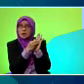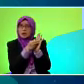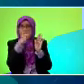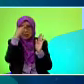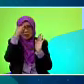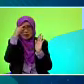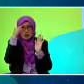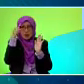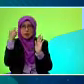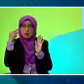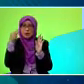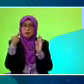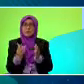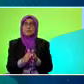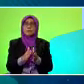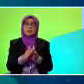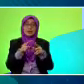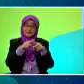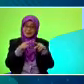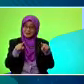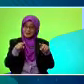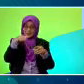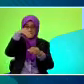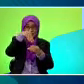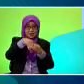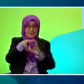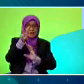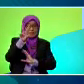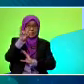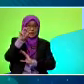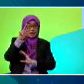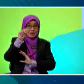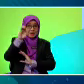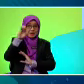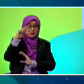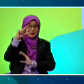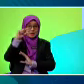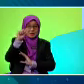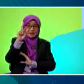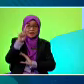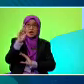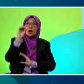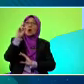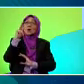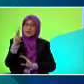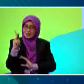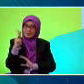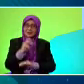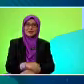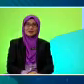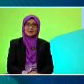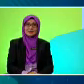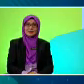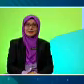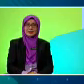one in vinegar still looks okay. Yes. Okay. Oh, Look at that, Irfan. It Yep. still looks Therefore, okay. I can